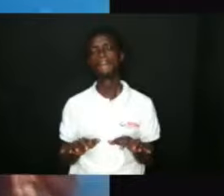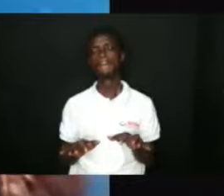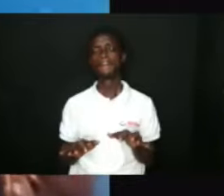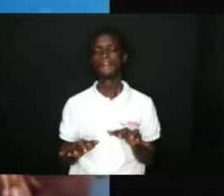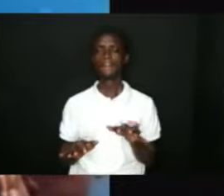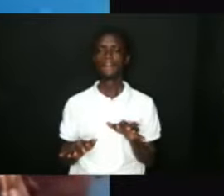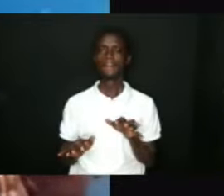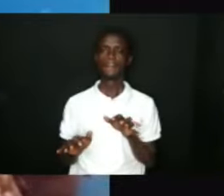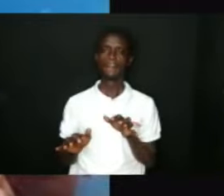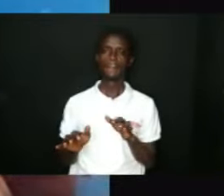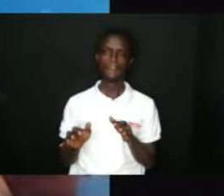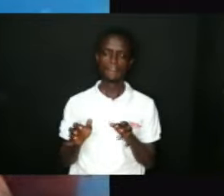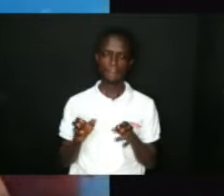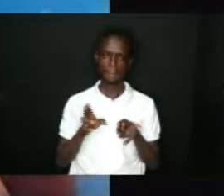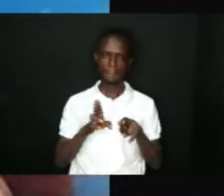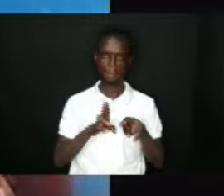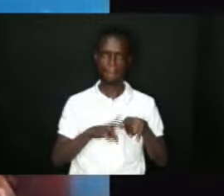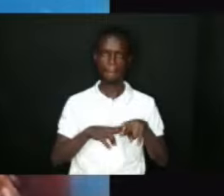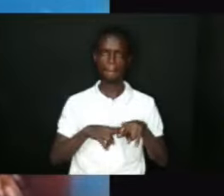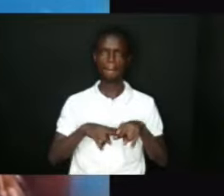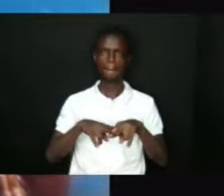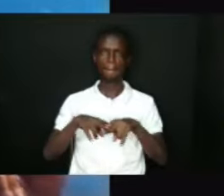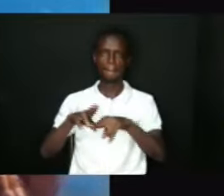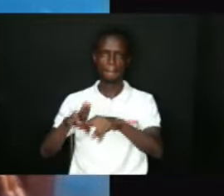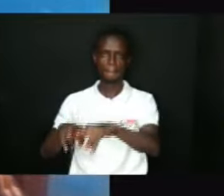Please let's be seated.